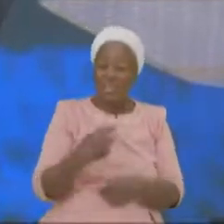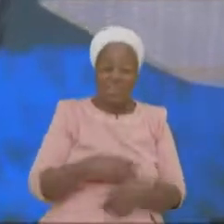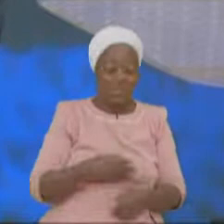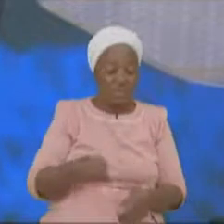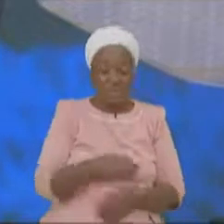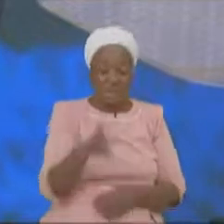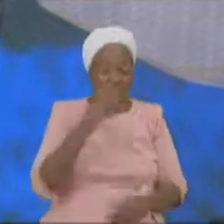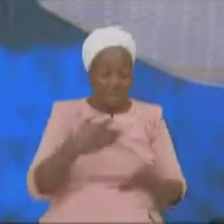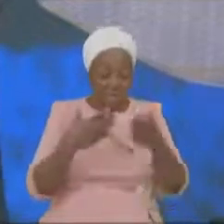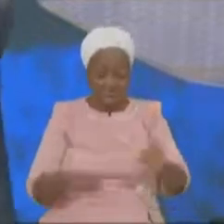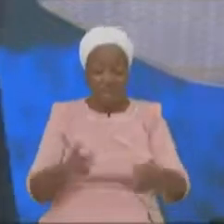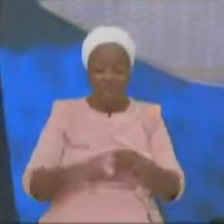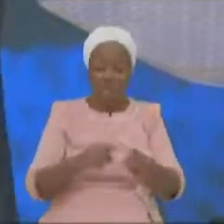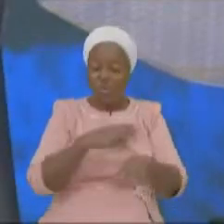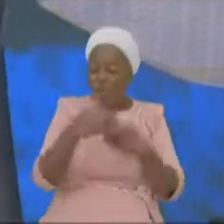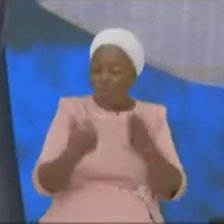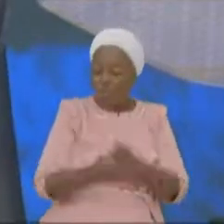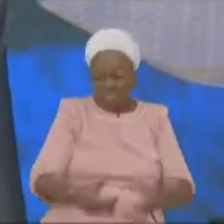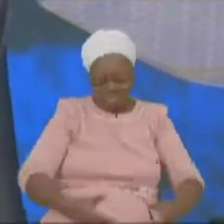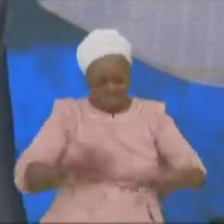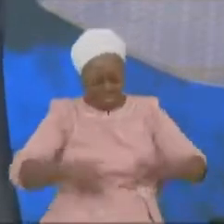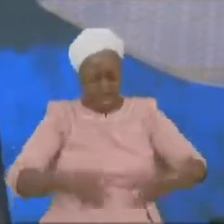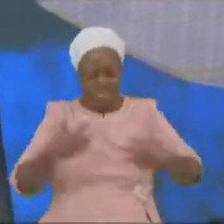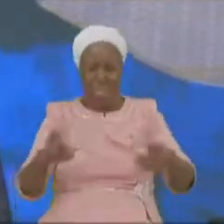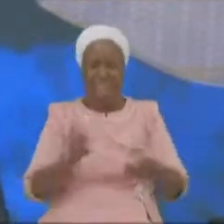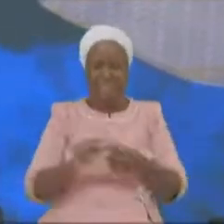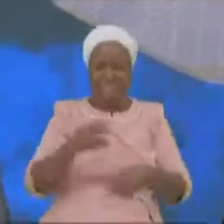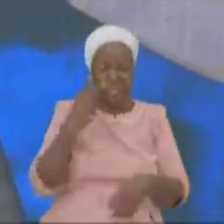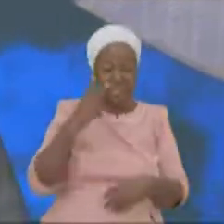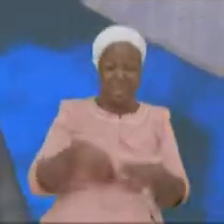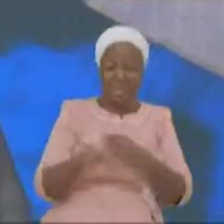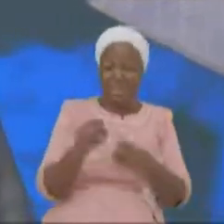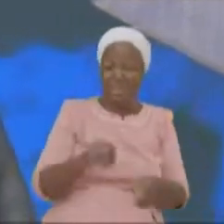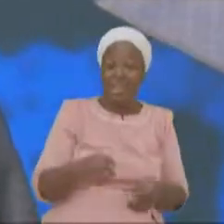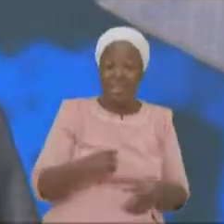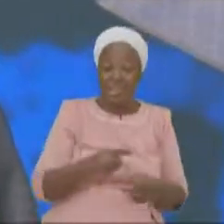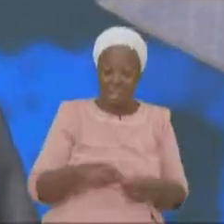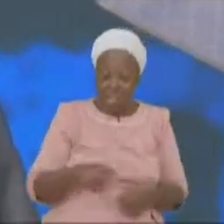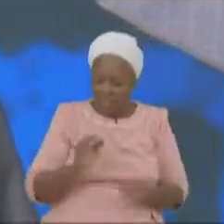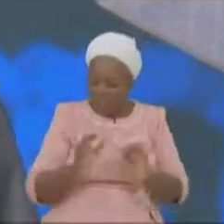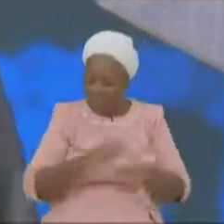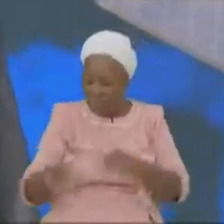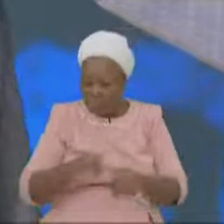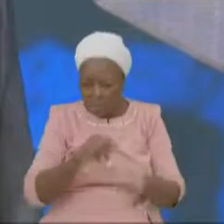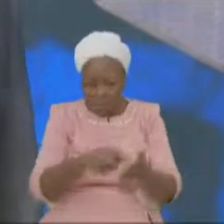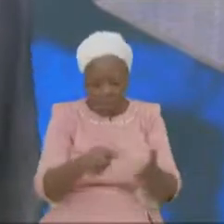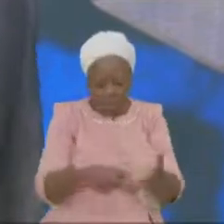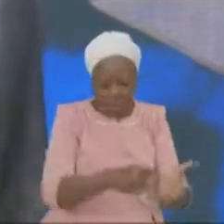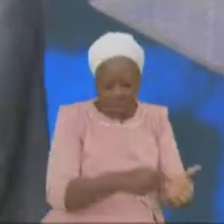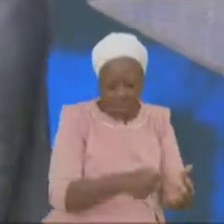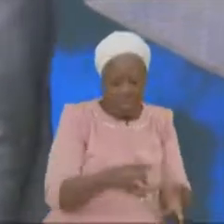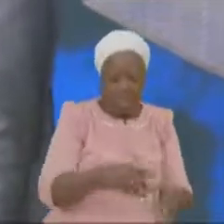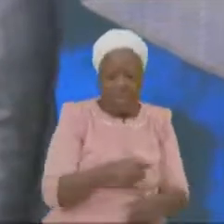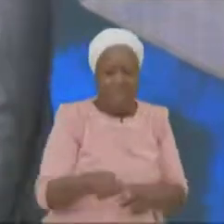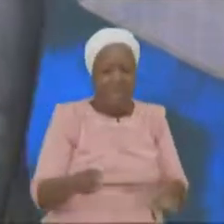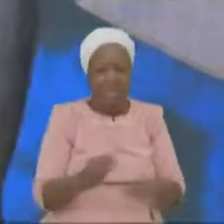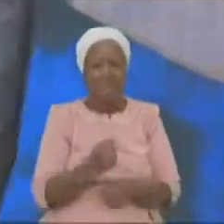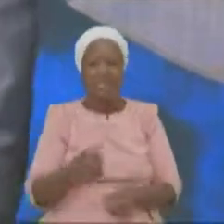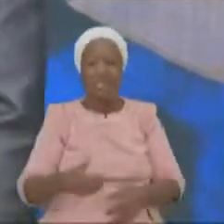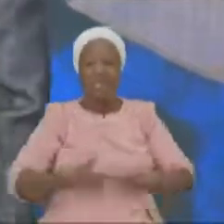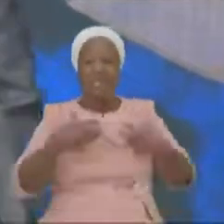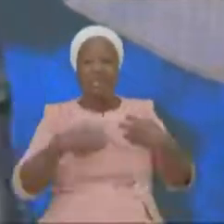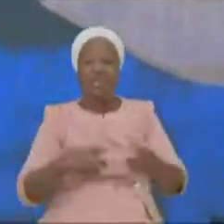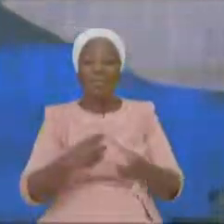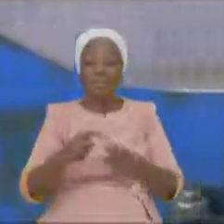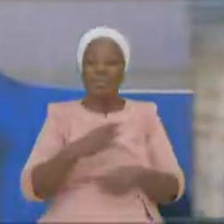He easily gets annoyed, you know. And if you don't do this and do this, he gets annoyed. If you